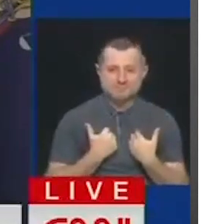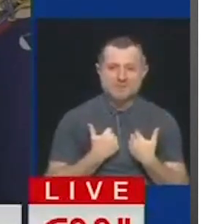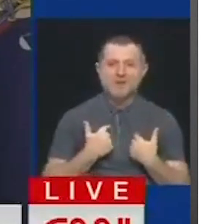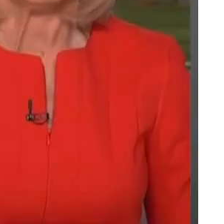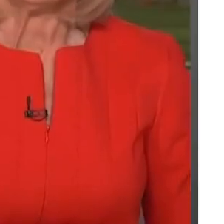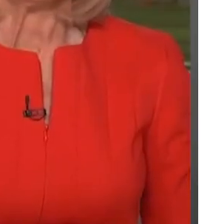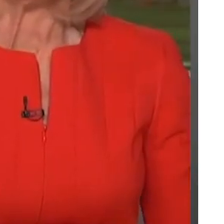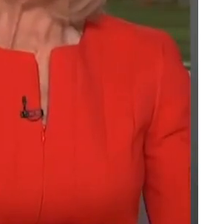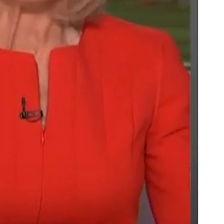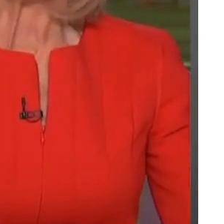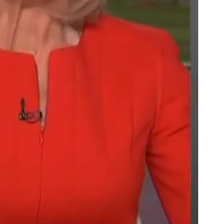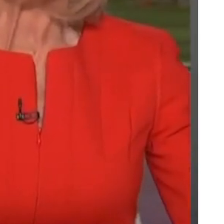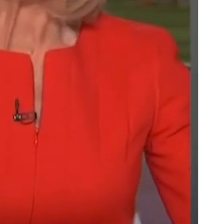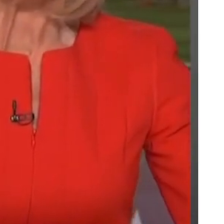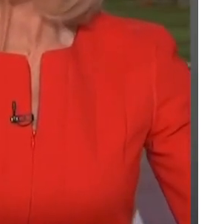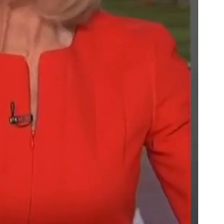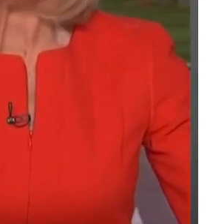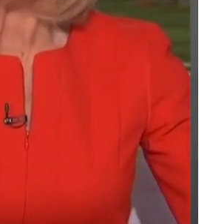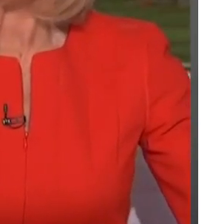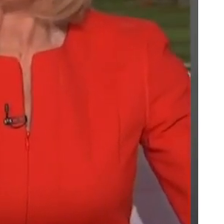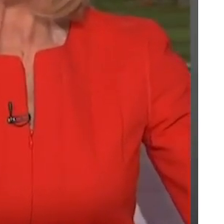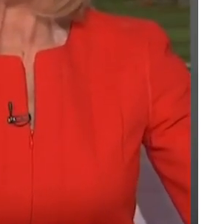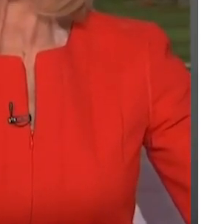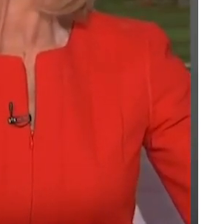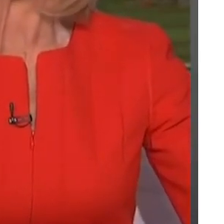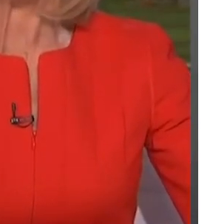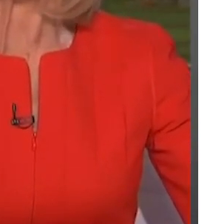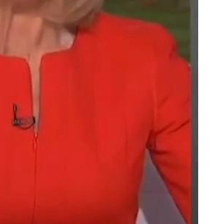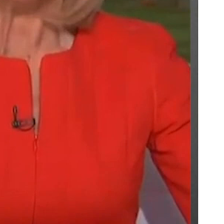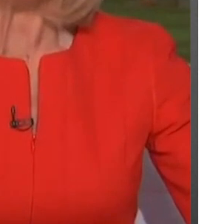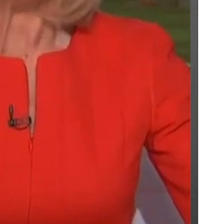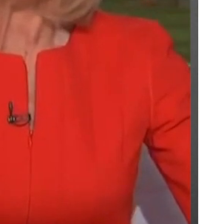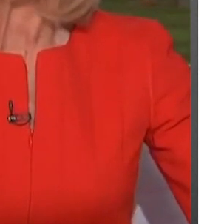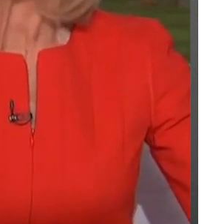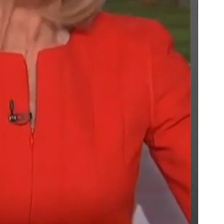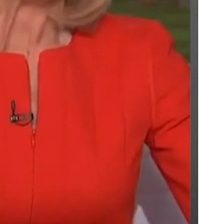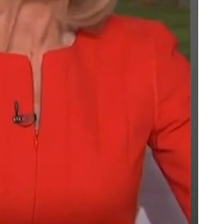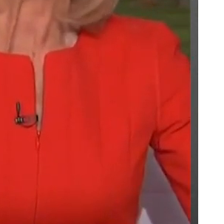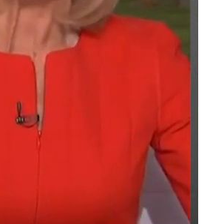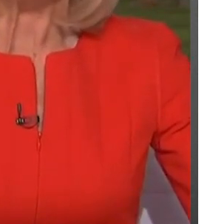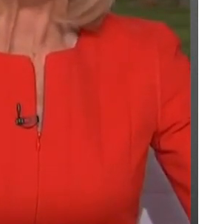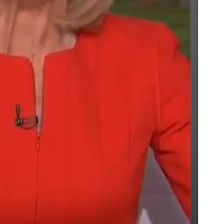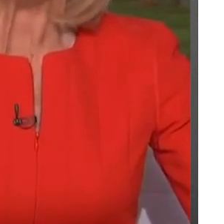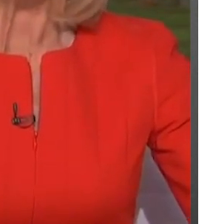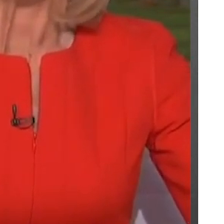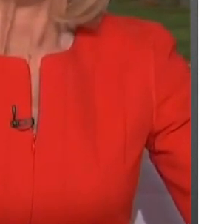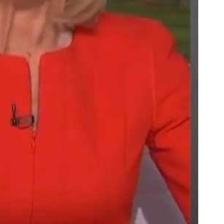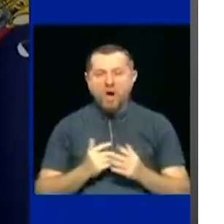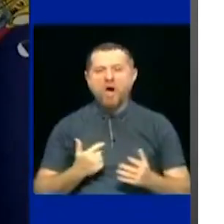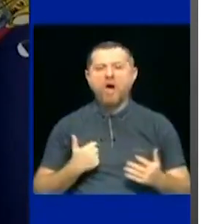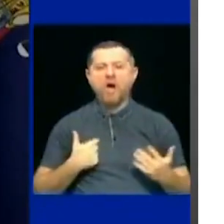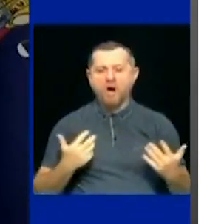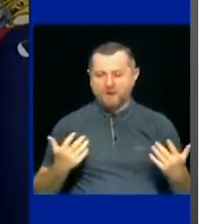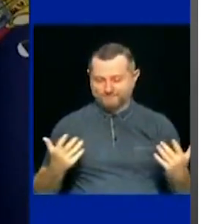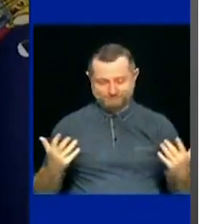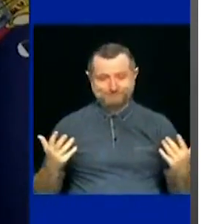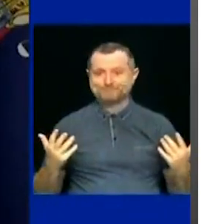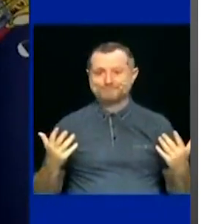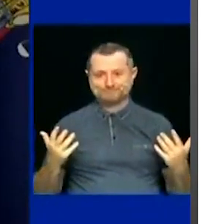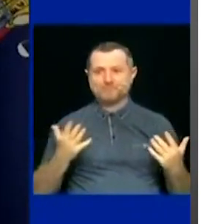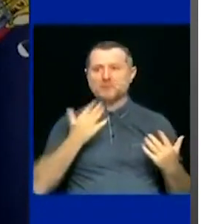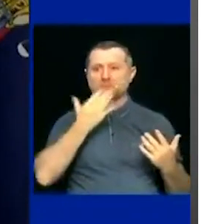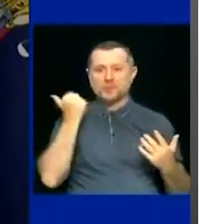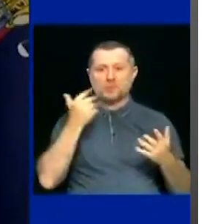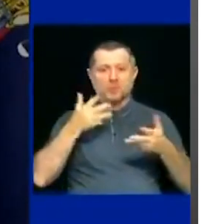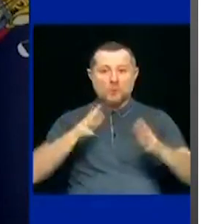love you. The embattled Governor Andrew Cuomo announcing his resignation effective in 14 days. The best way I